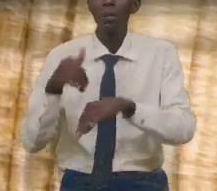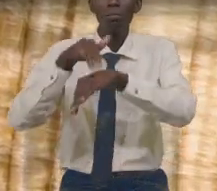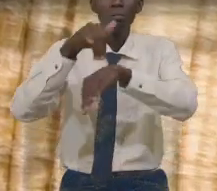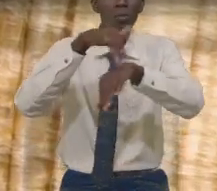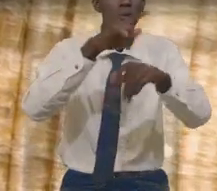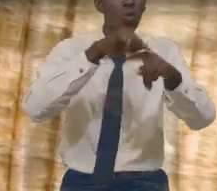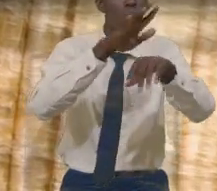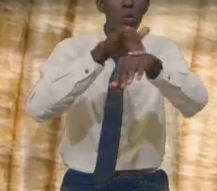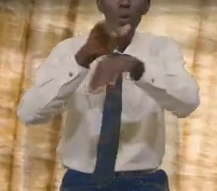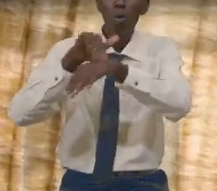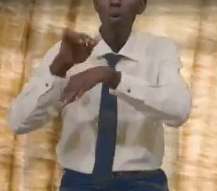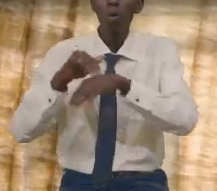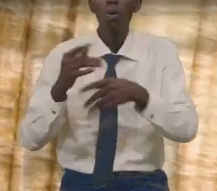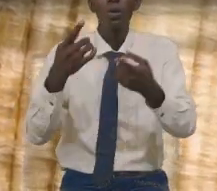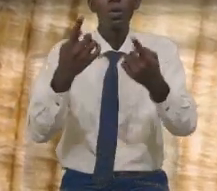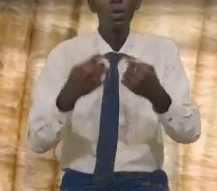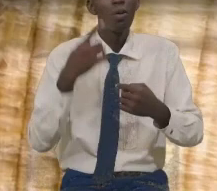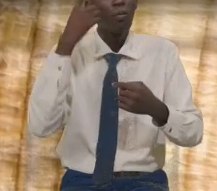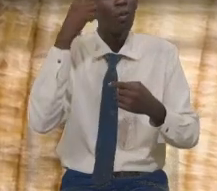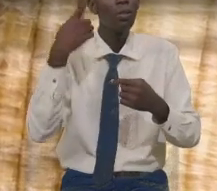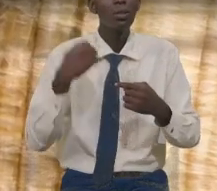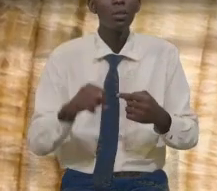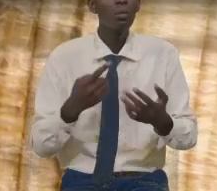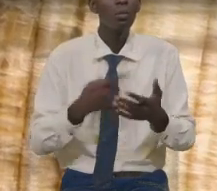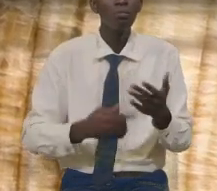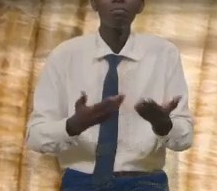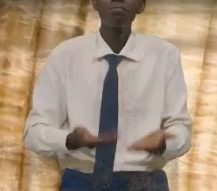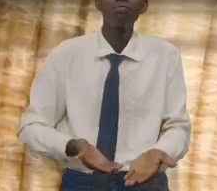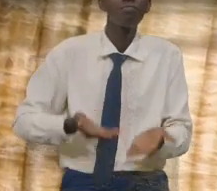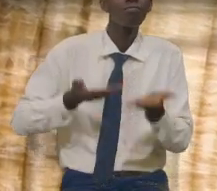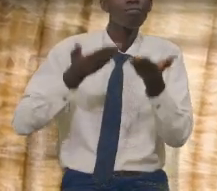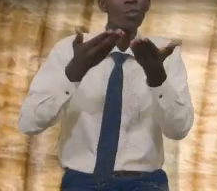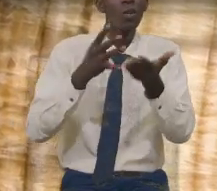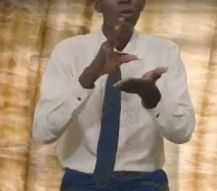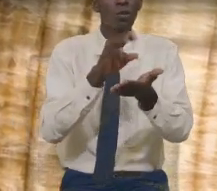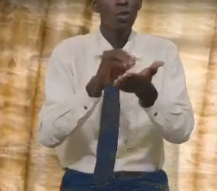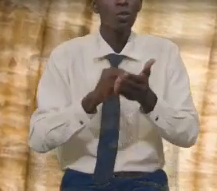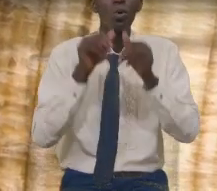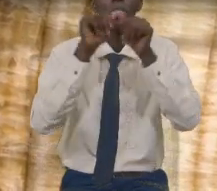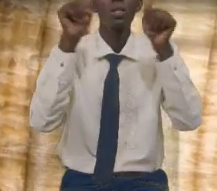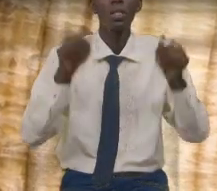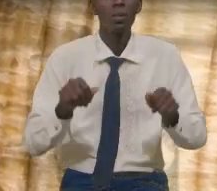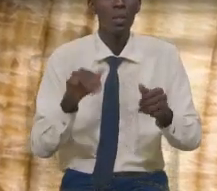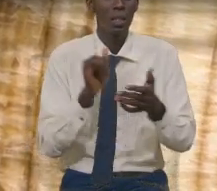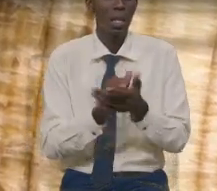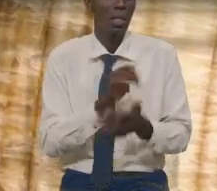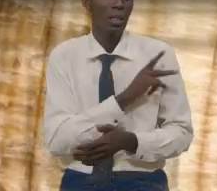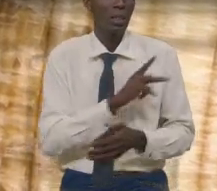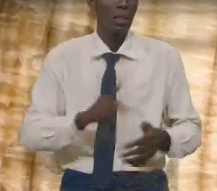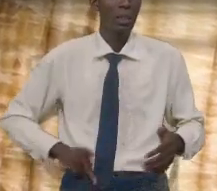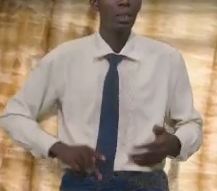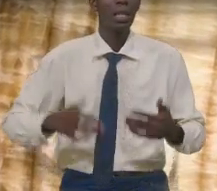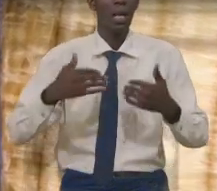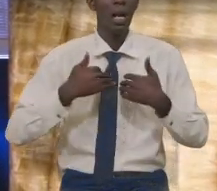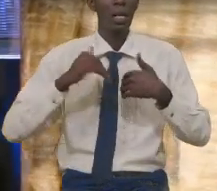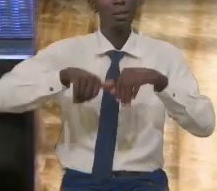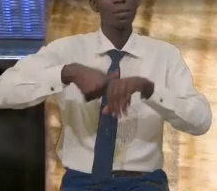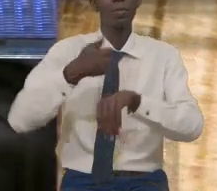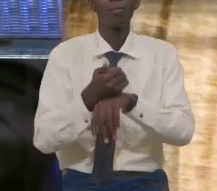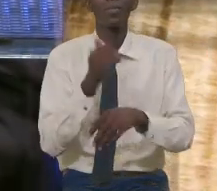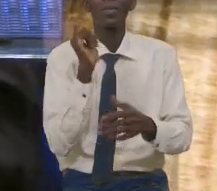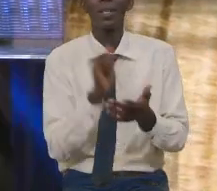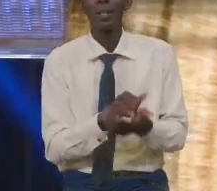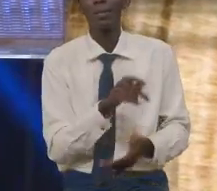the dedication of the image which Nebuchadnezzar the king had set up. That's the